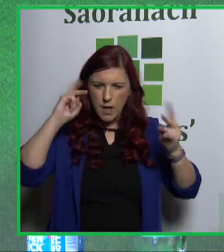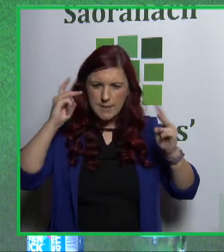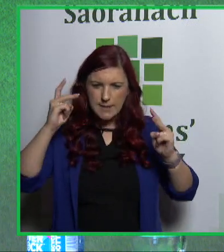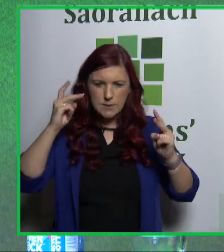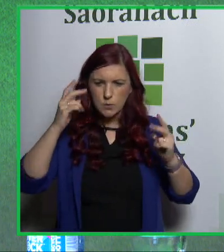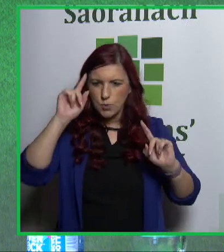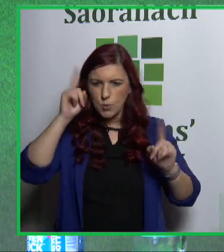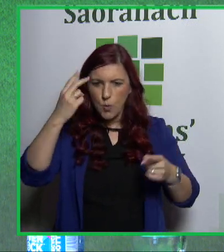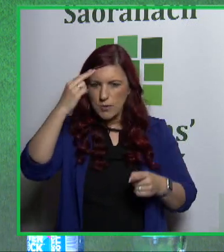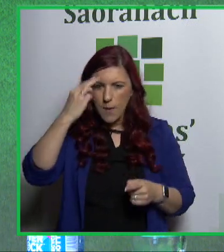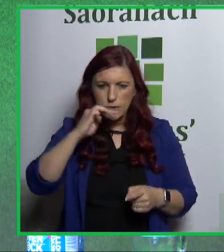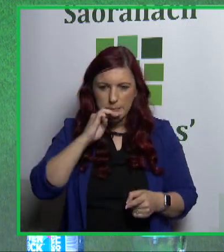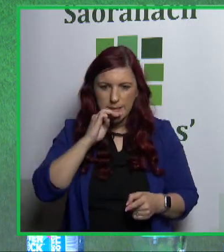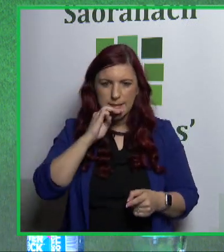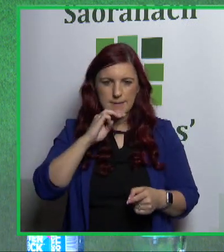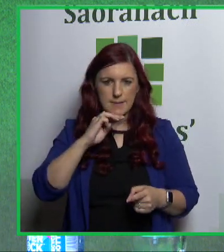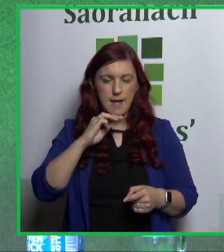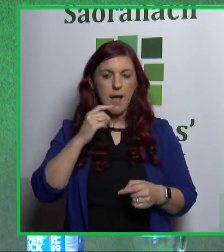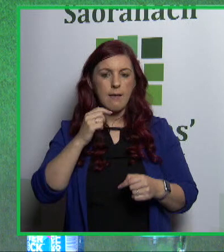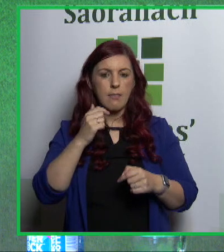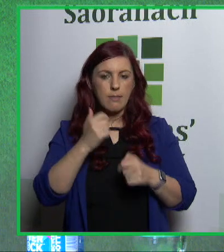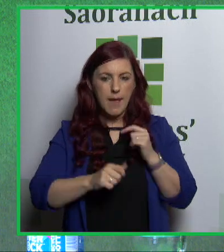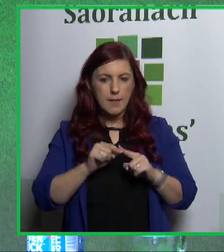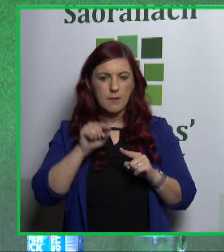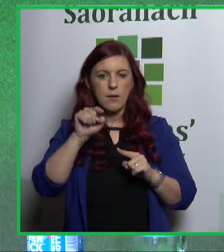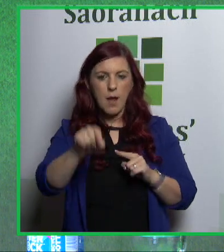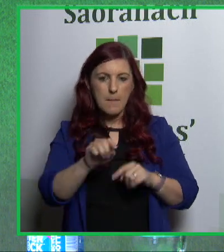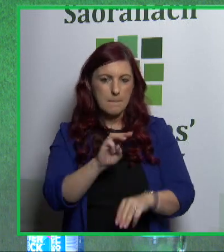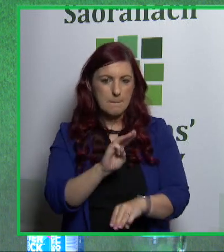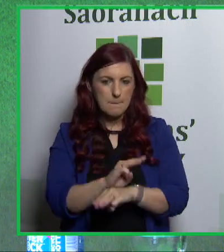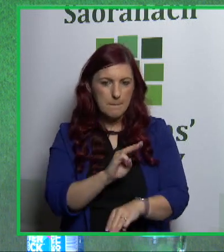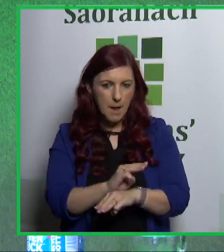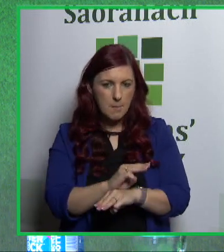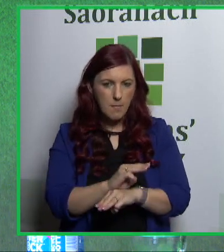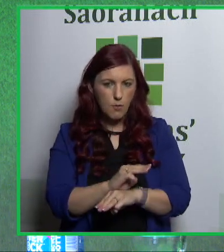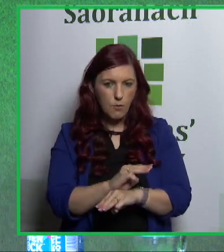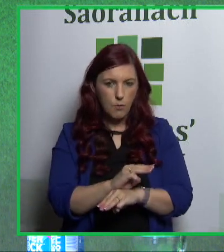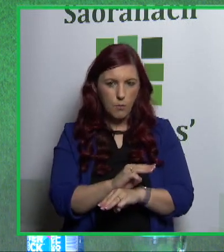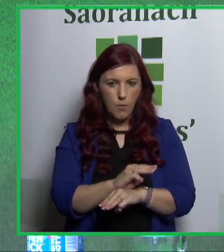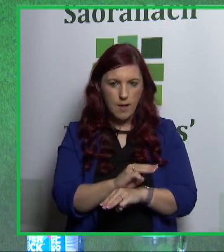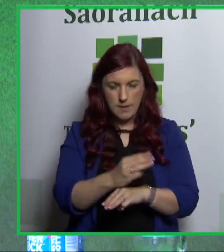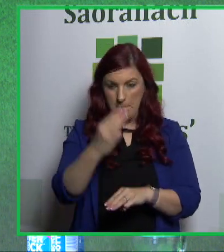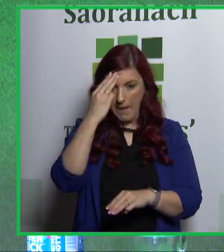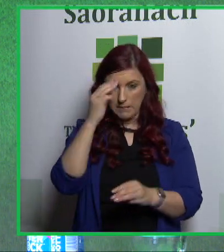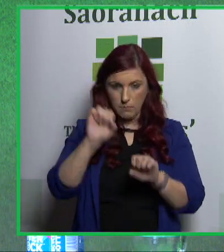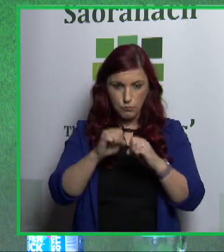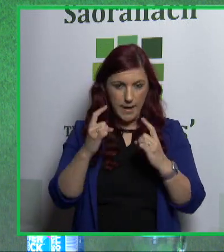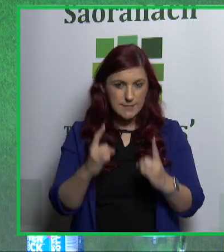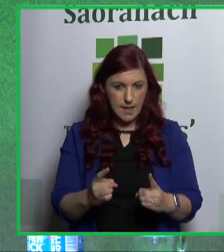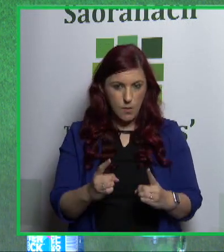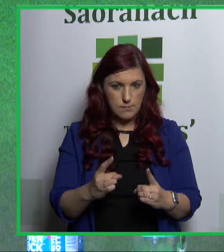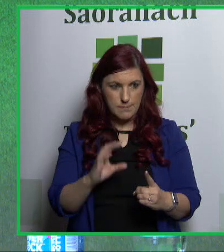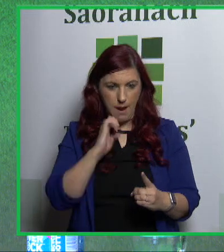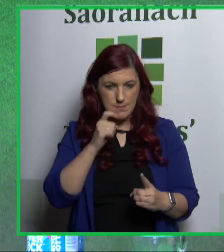is. And then I had, my mother then obviously had a mental breakdown and stuff over it, so I was kind of